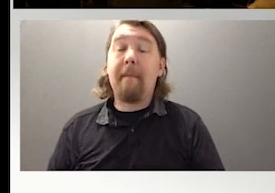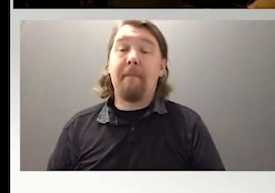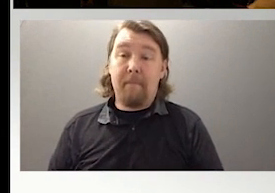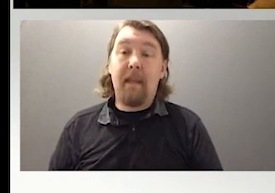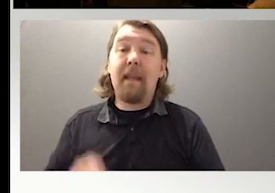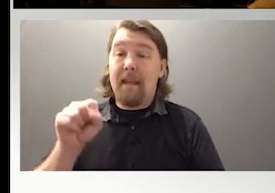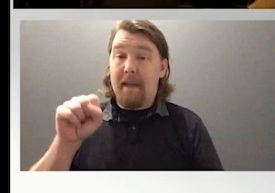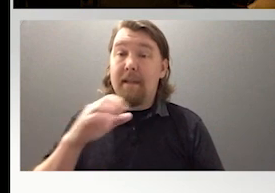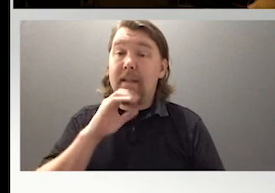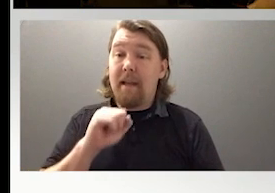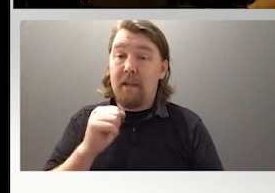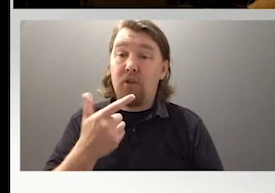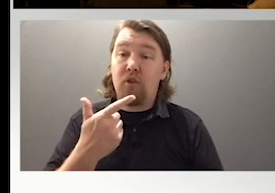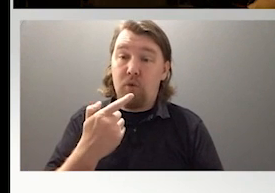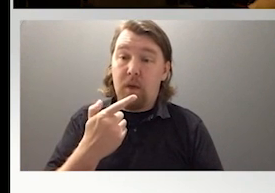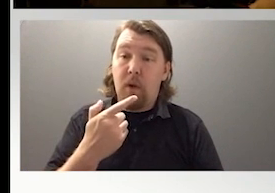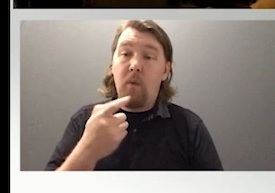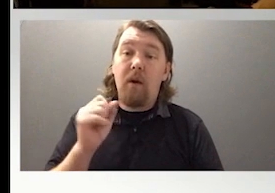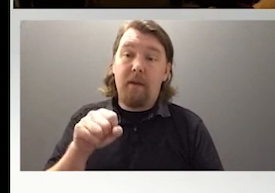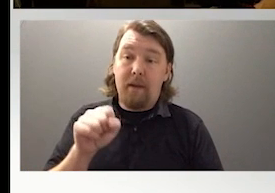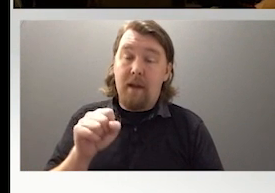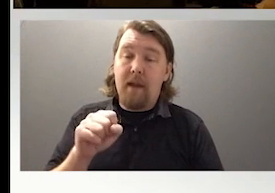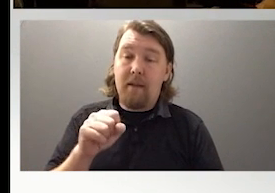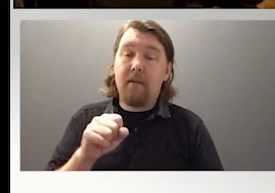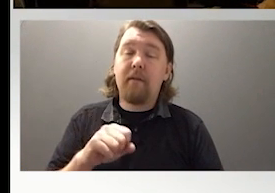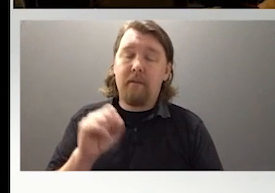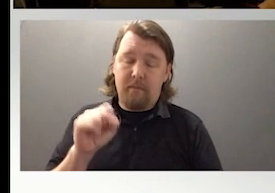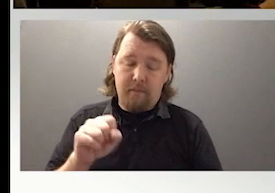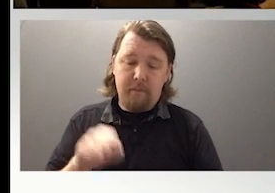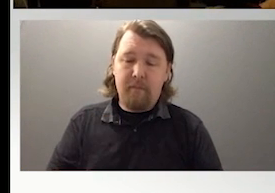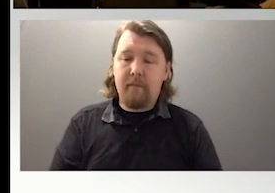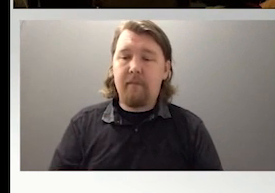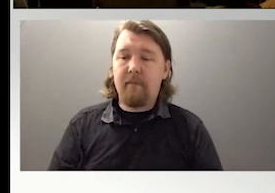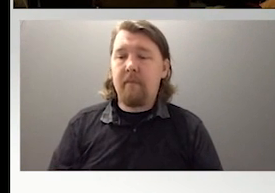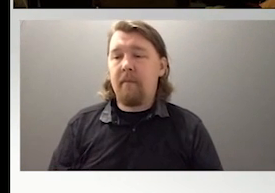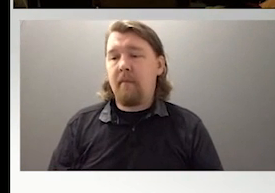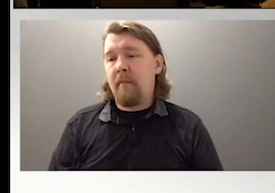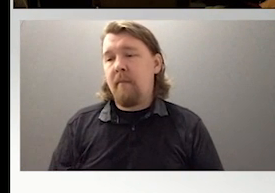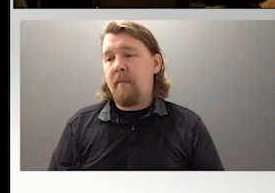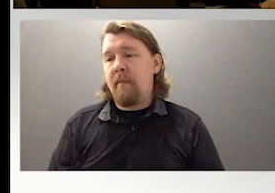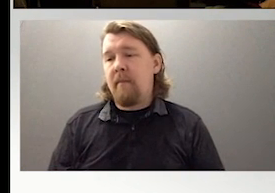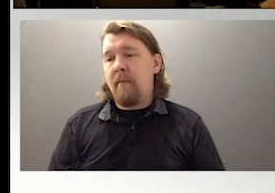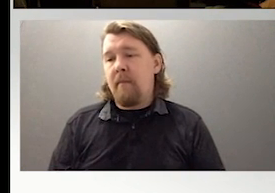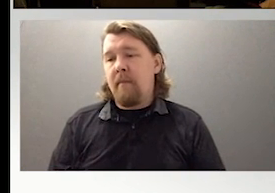Yes, 21, yes. Yes, yeah.